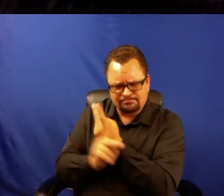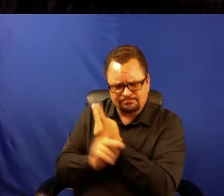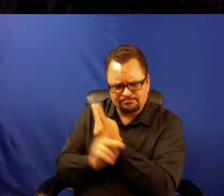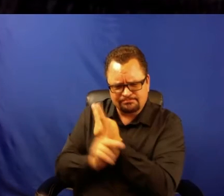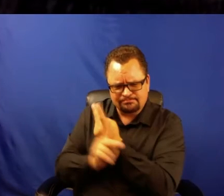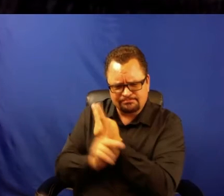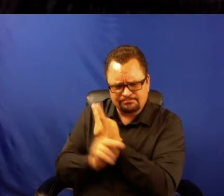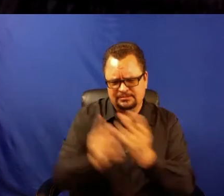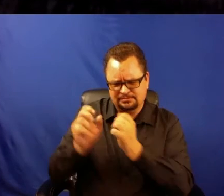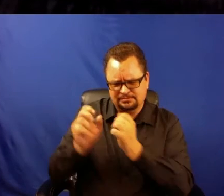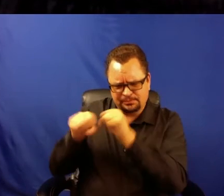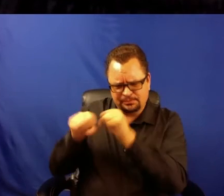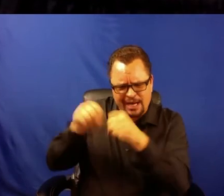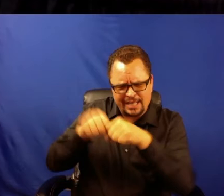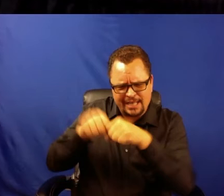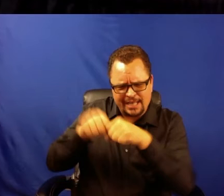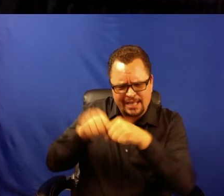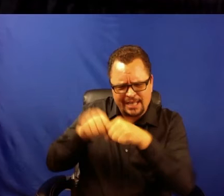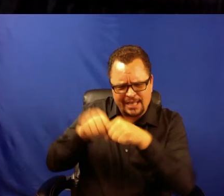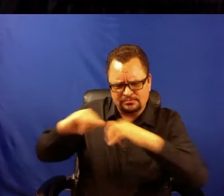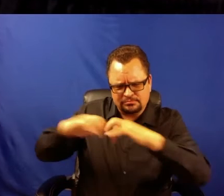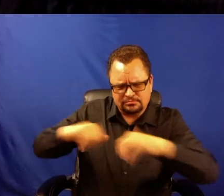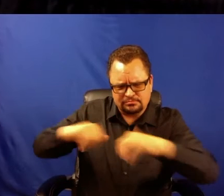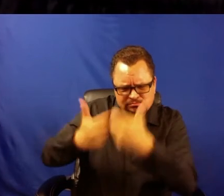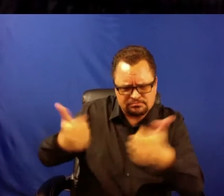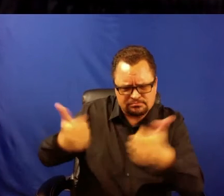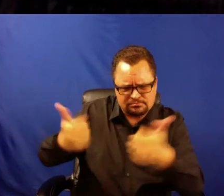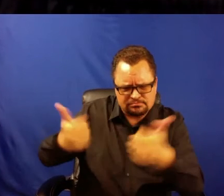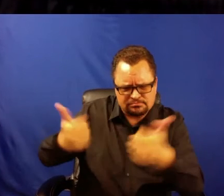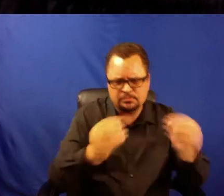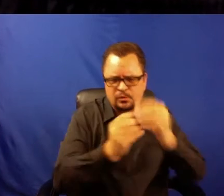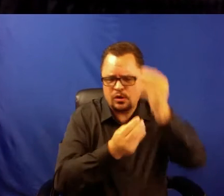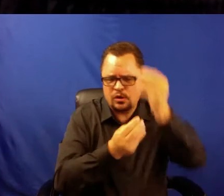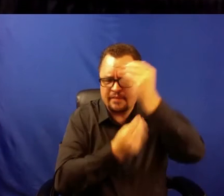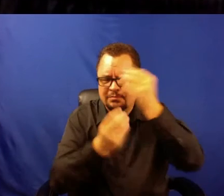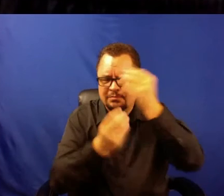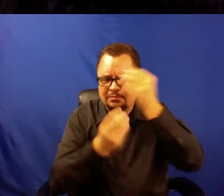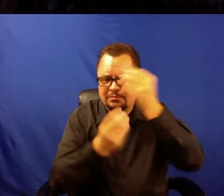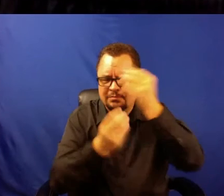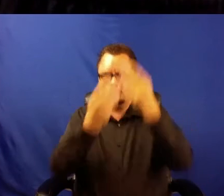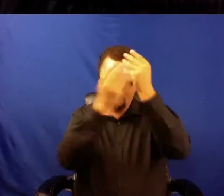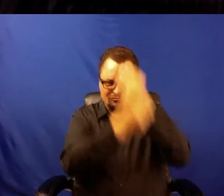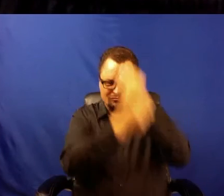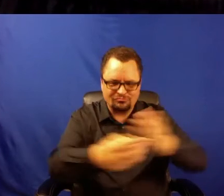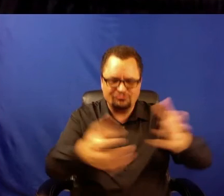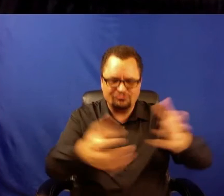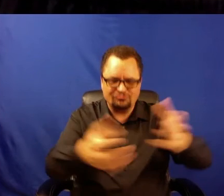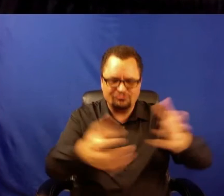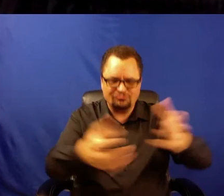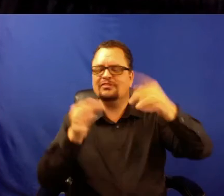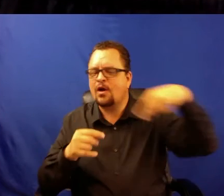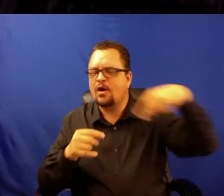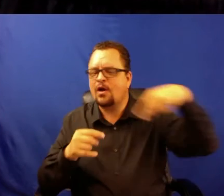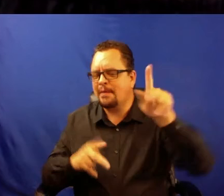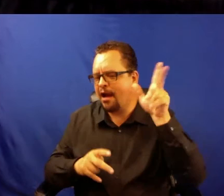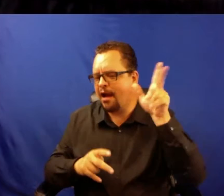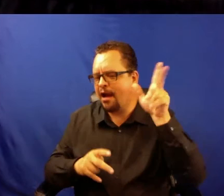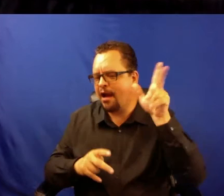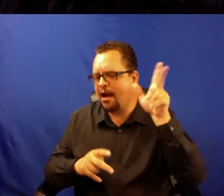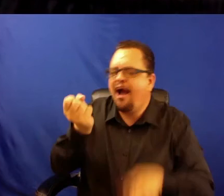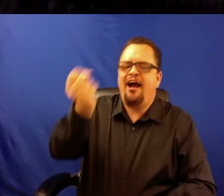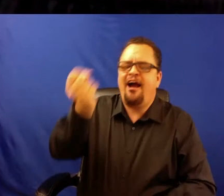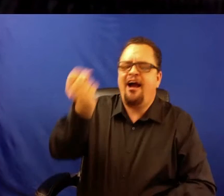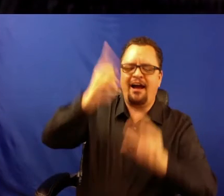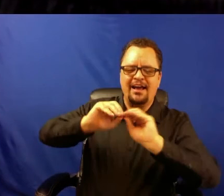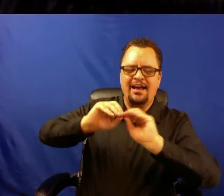digestion and to understand what we are using as evidence-based practices and where we are,